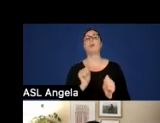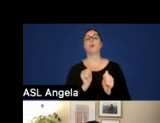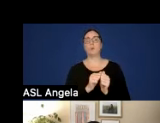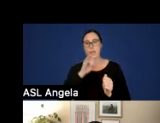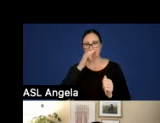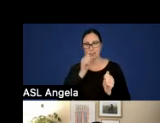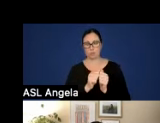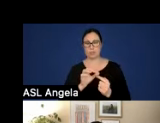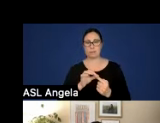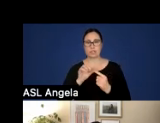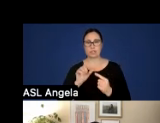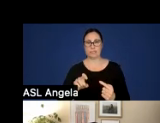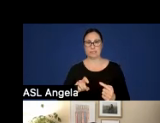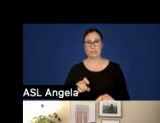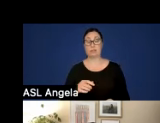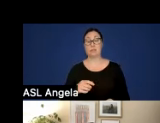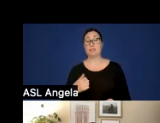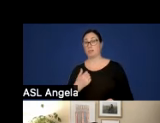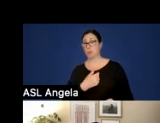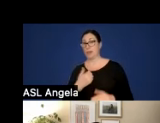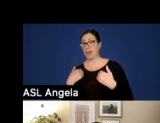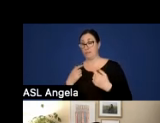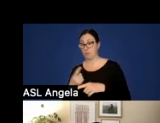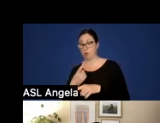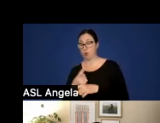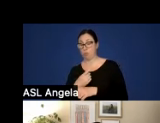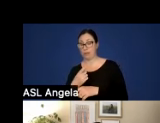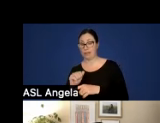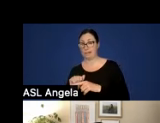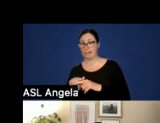have appropriately trained forensic interviewers, that type of thing?